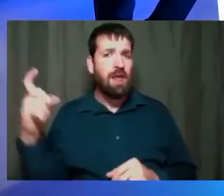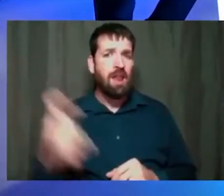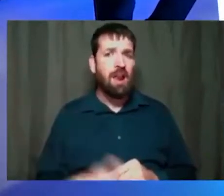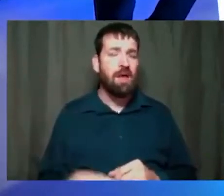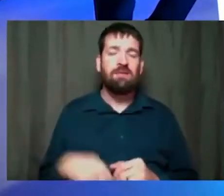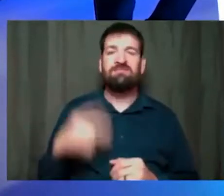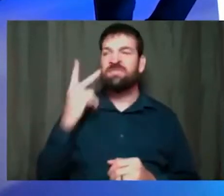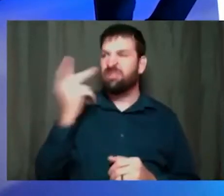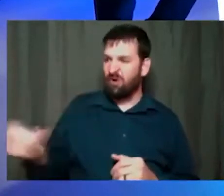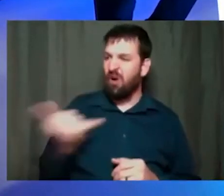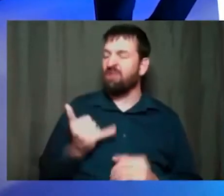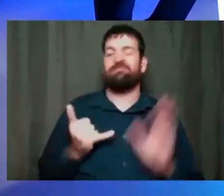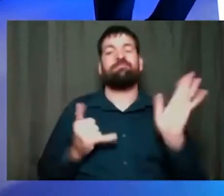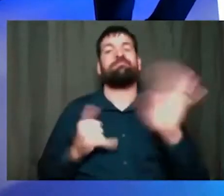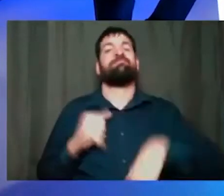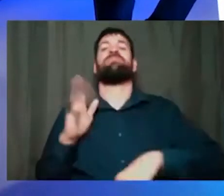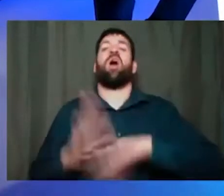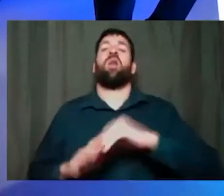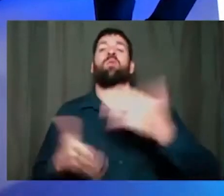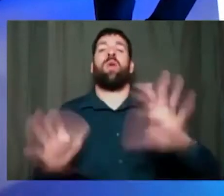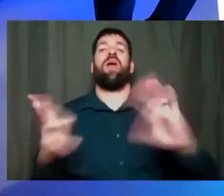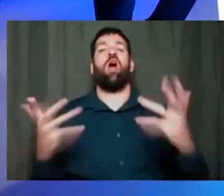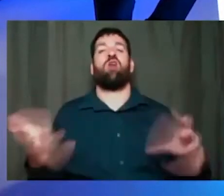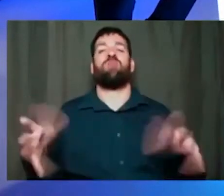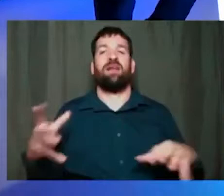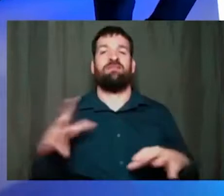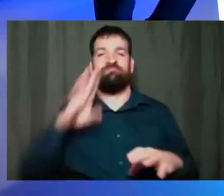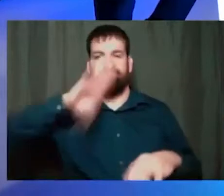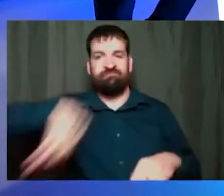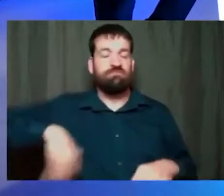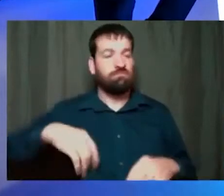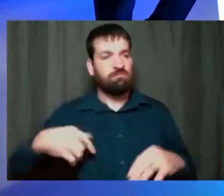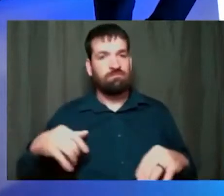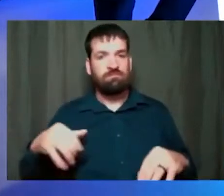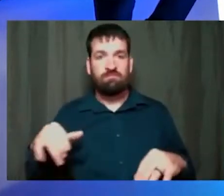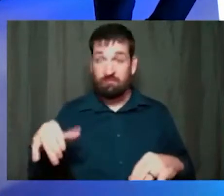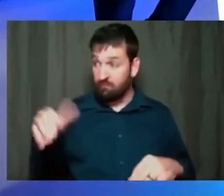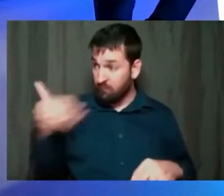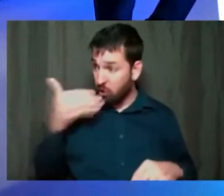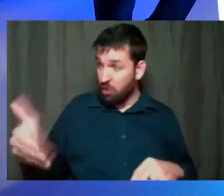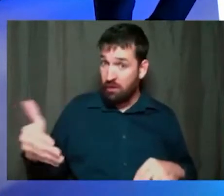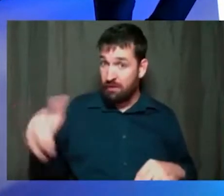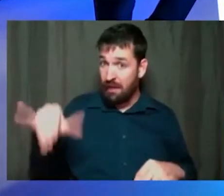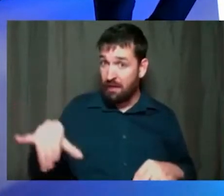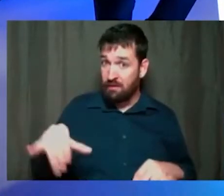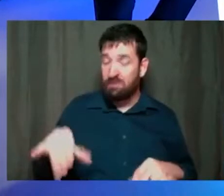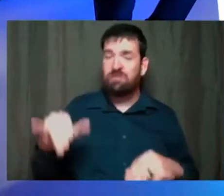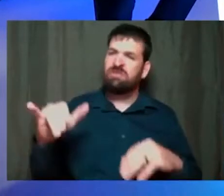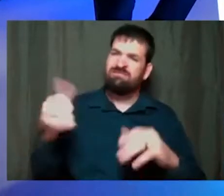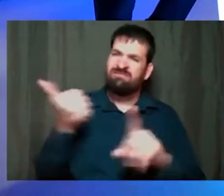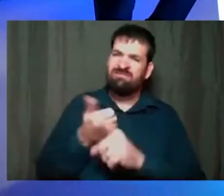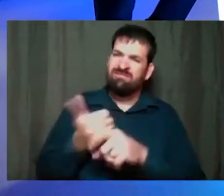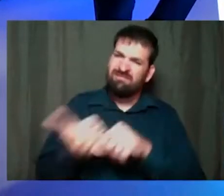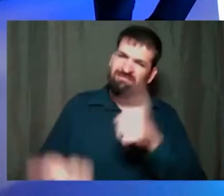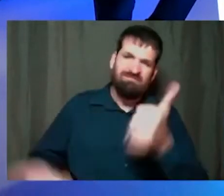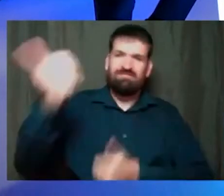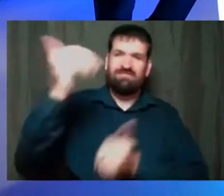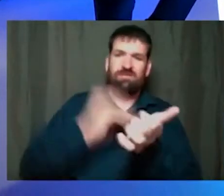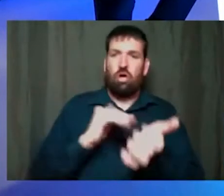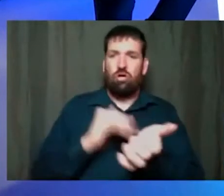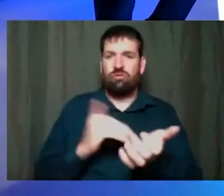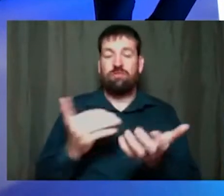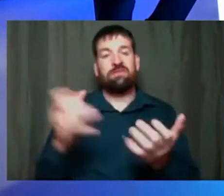I'm good on at my the way. boundary thing. I'll tell you what, I've tried to. Are you good at that? No, You're chief medical officer. You get tons of calls. I do, and I'm telling. I mean, I tend to